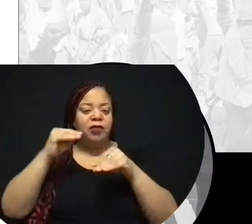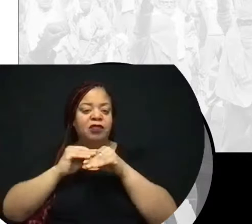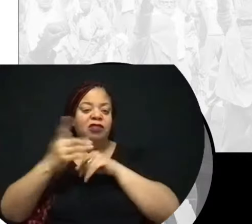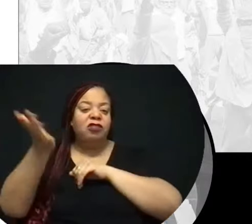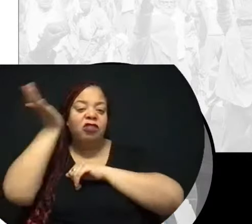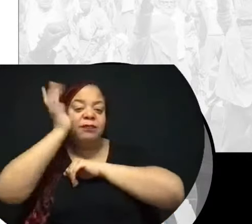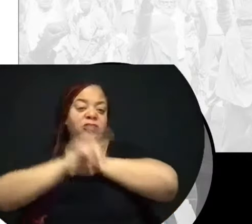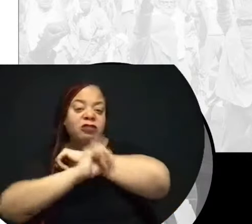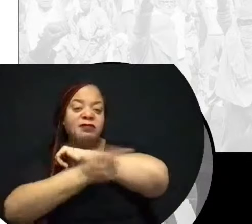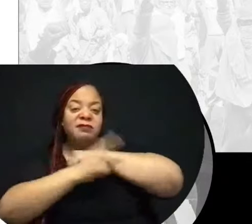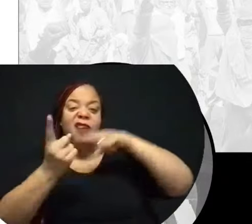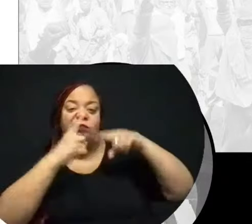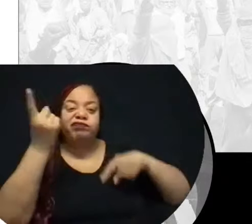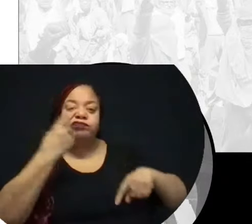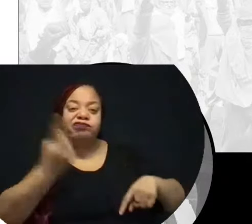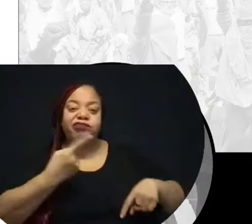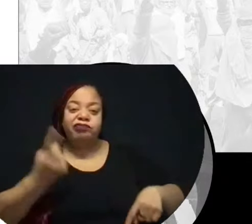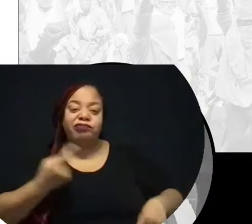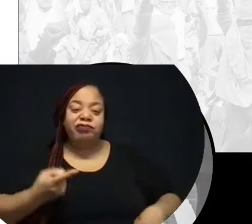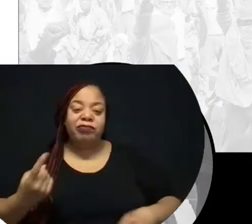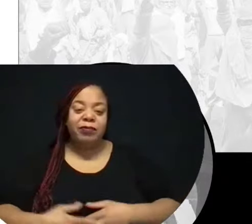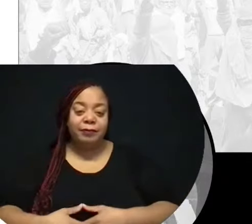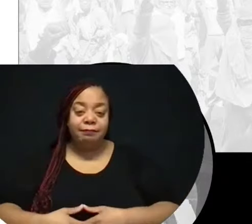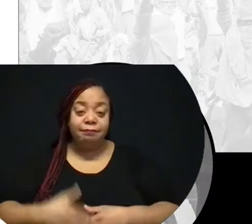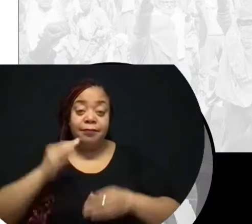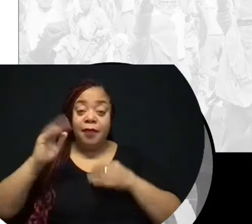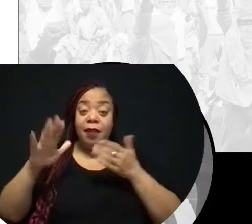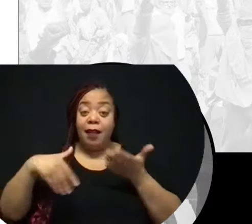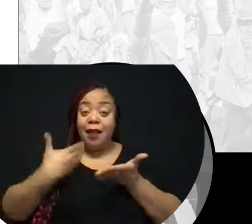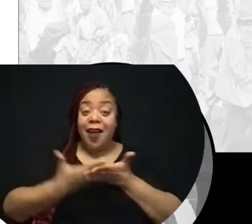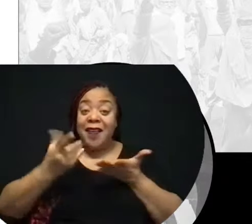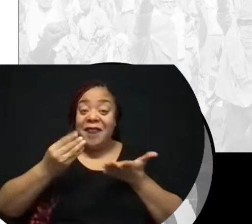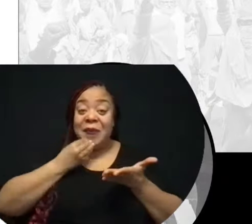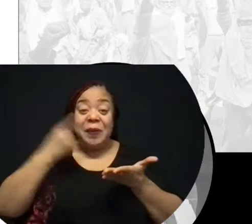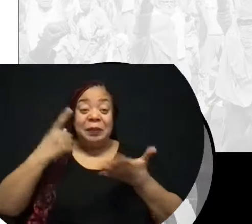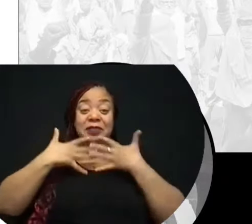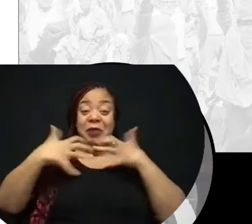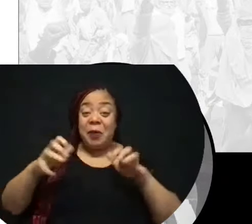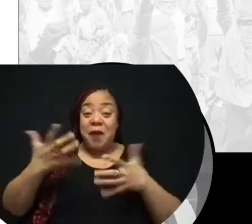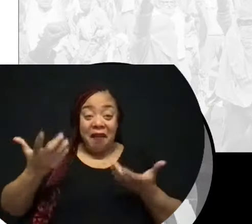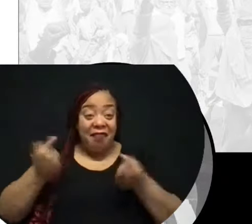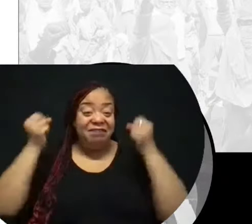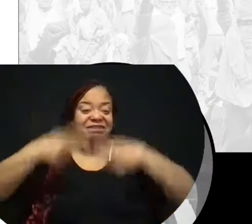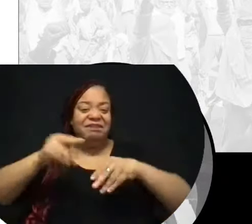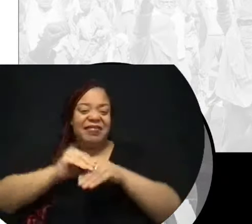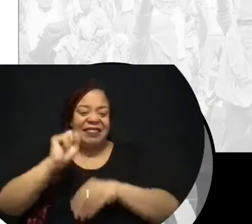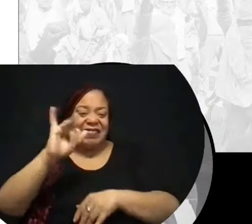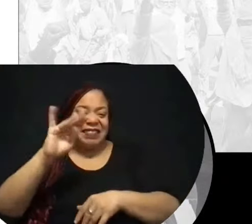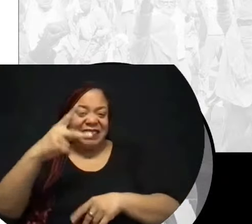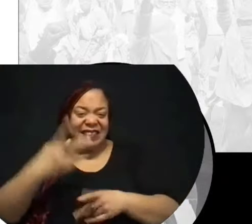to be trash, you can be disposed of in the most toxic conditions.